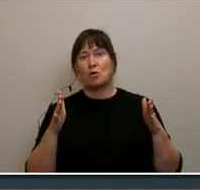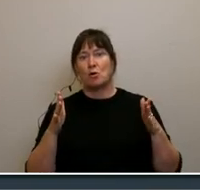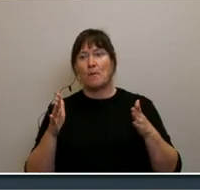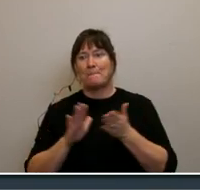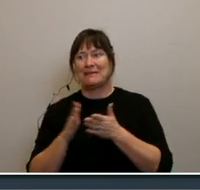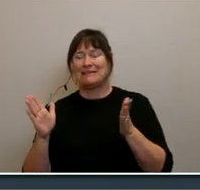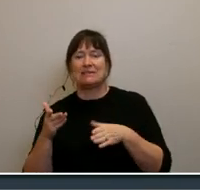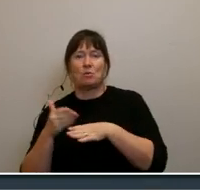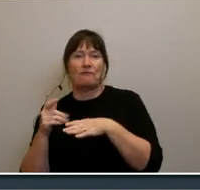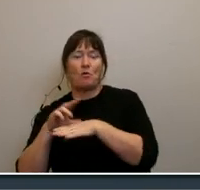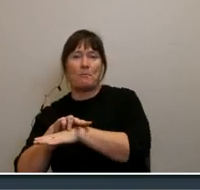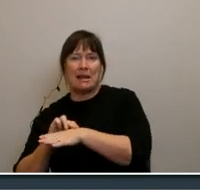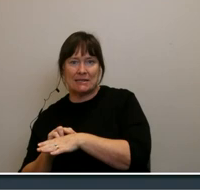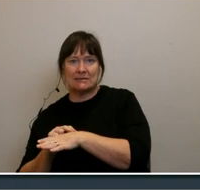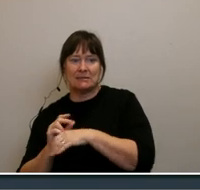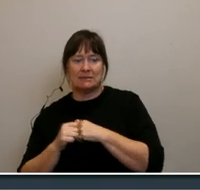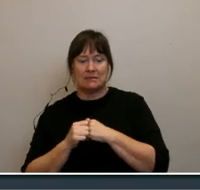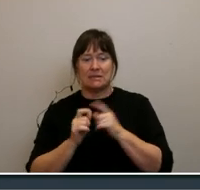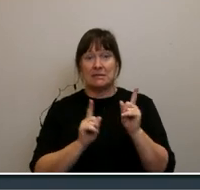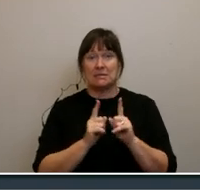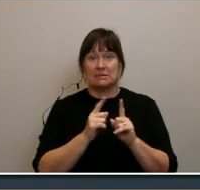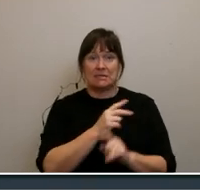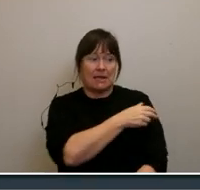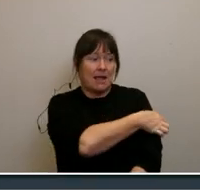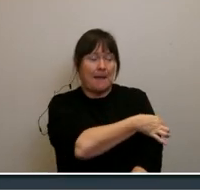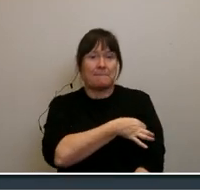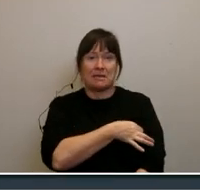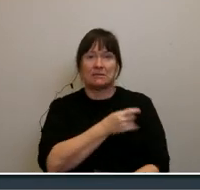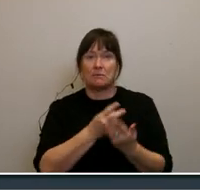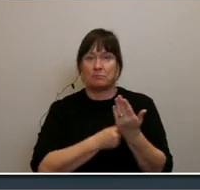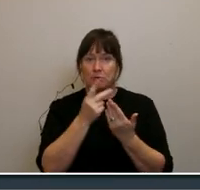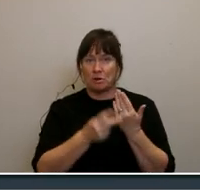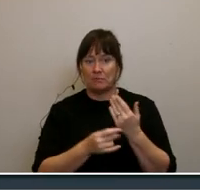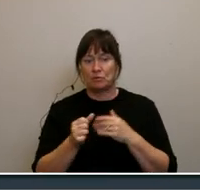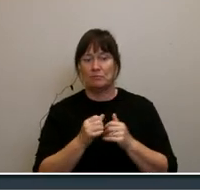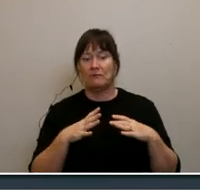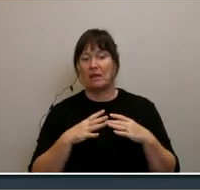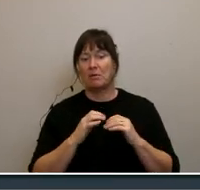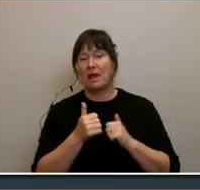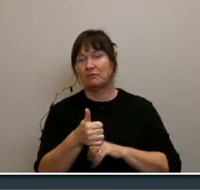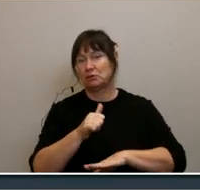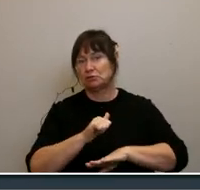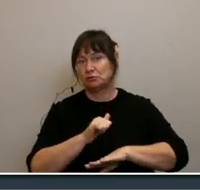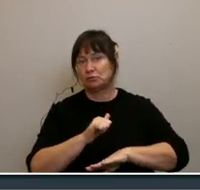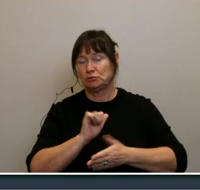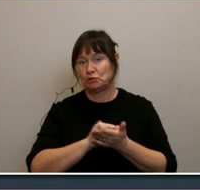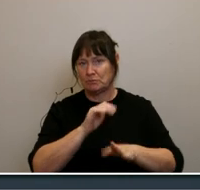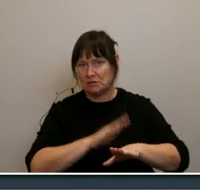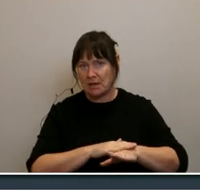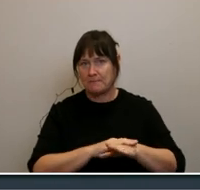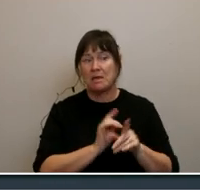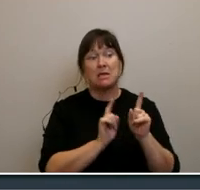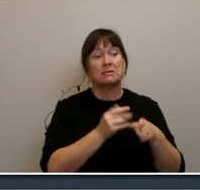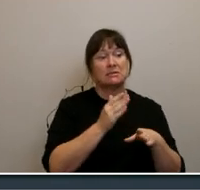on police. The daily operation of the City Ambassador Program needs to be available after shop operational hours. City